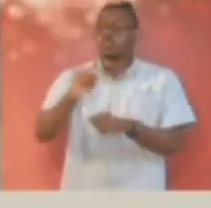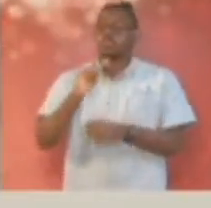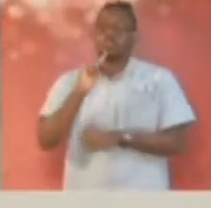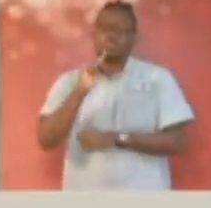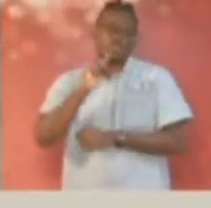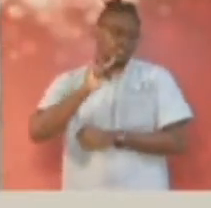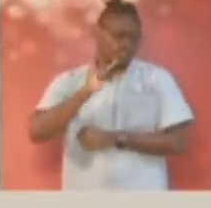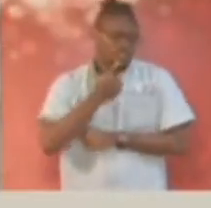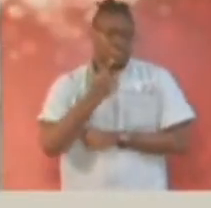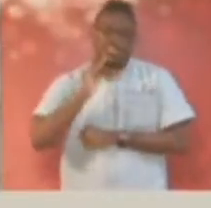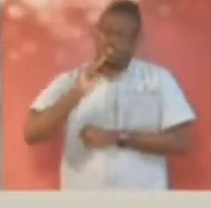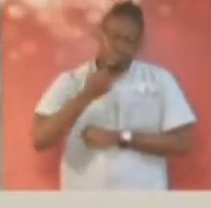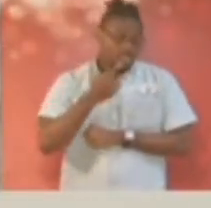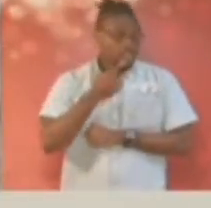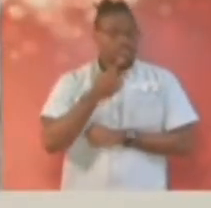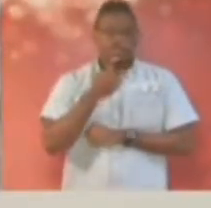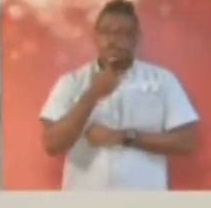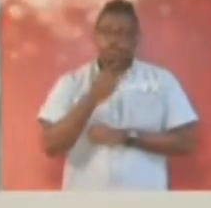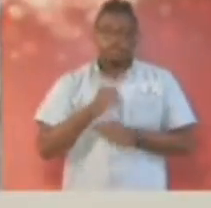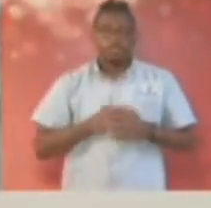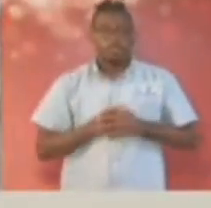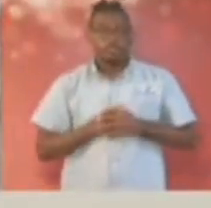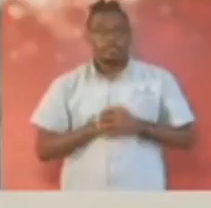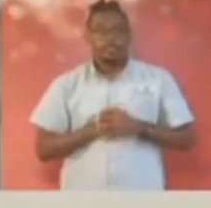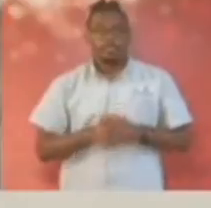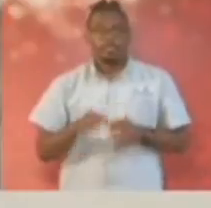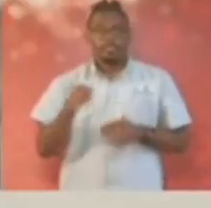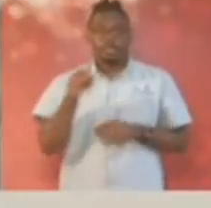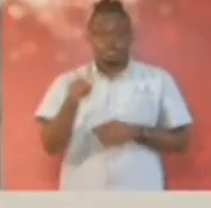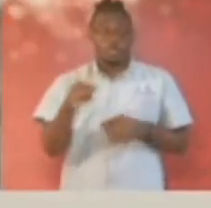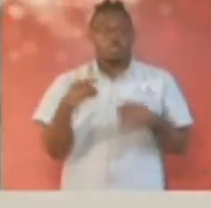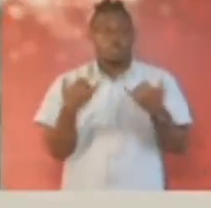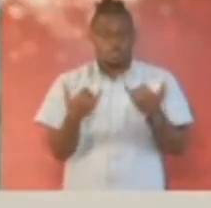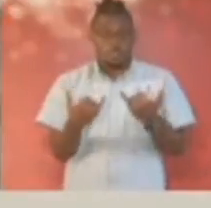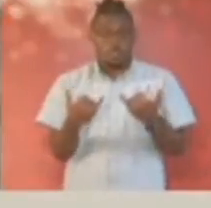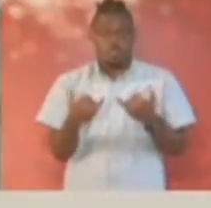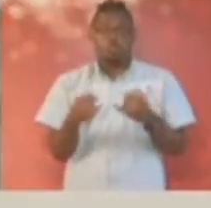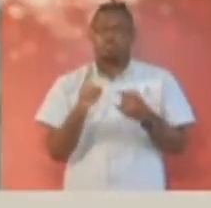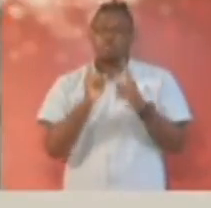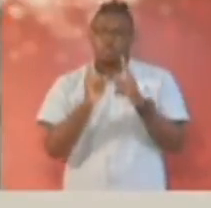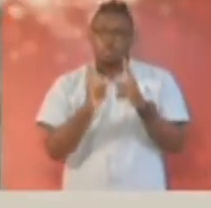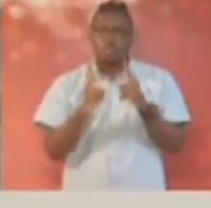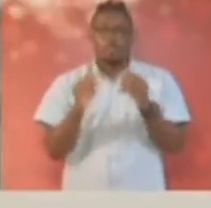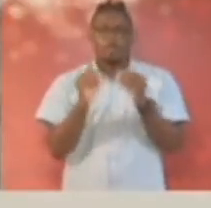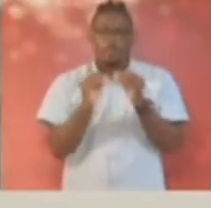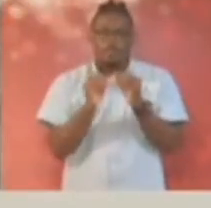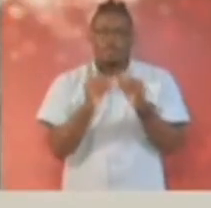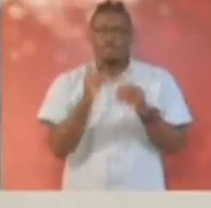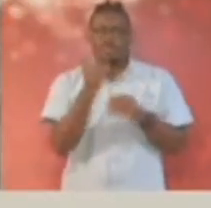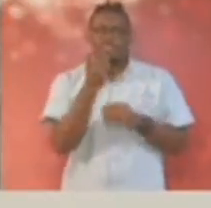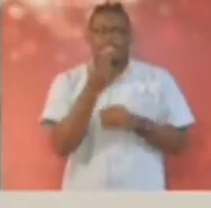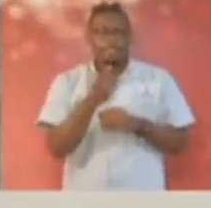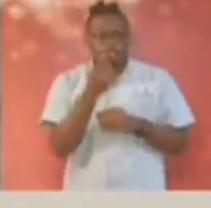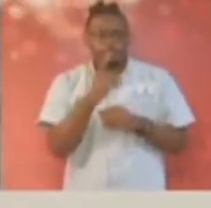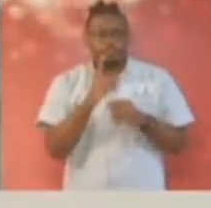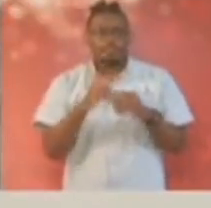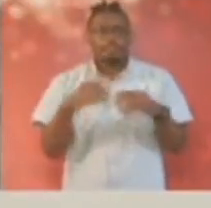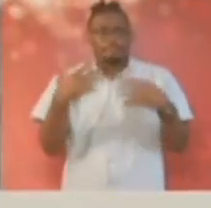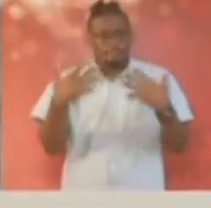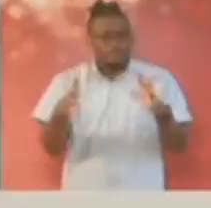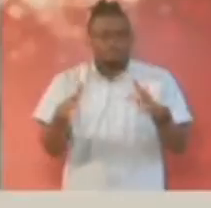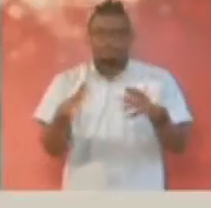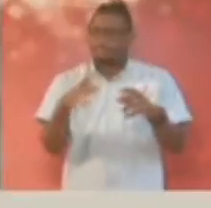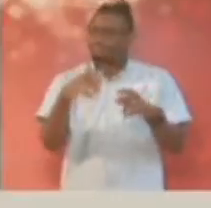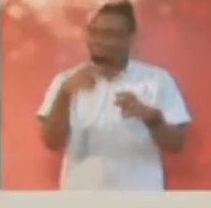highlight diabetes and the status of diabetes in the country and the magnitude of the problem. Because